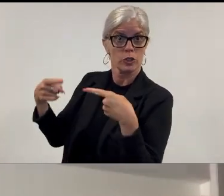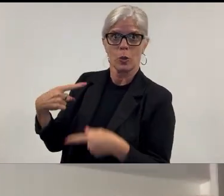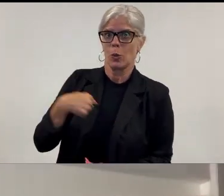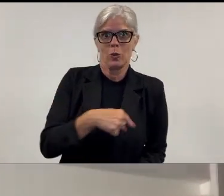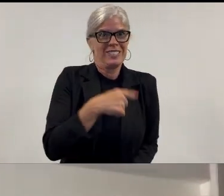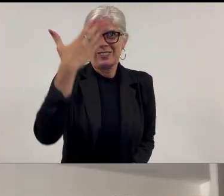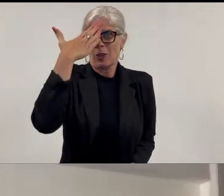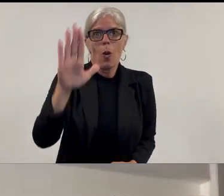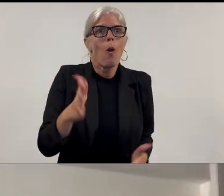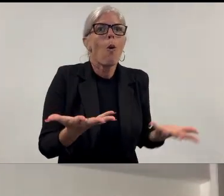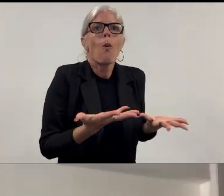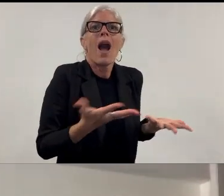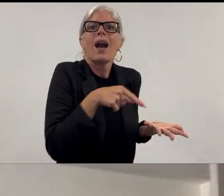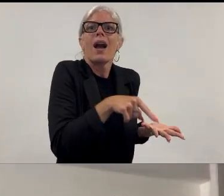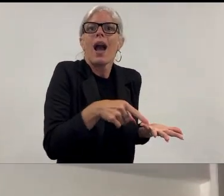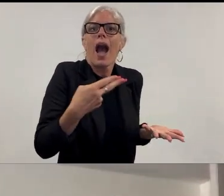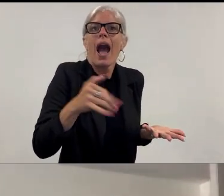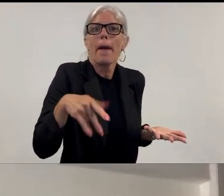what the neuroplastic change